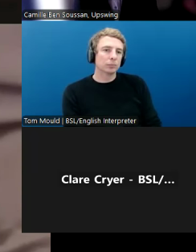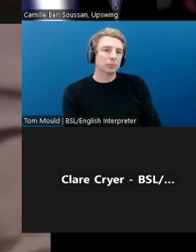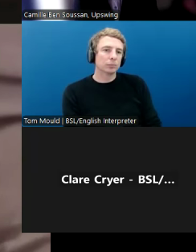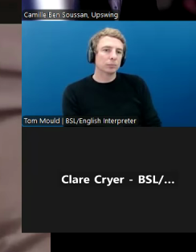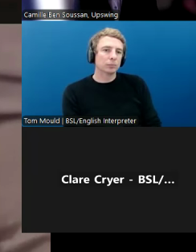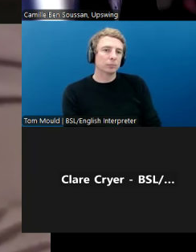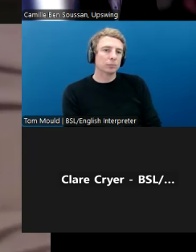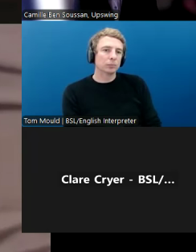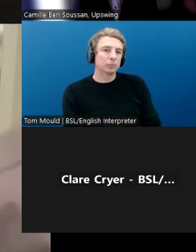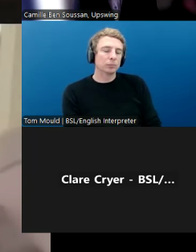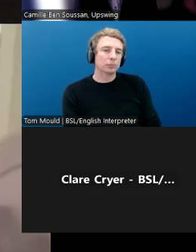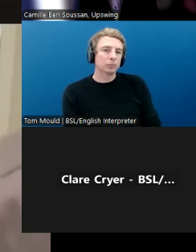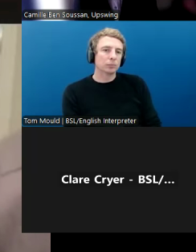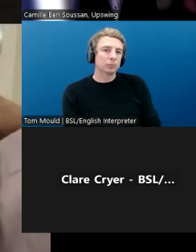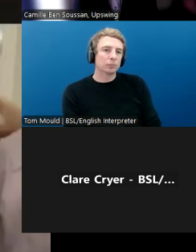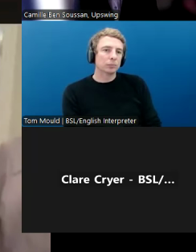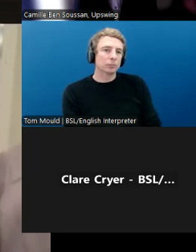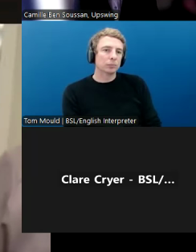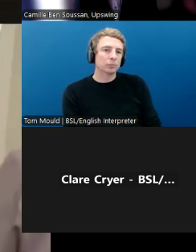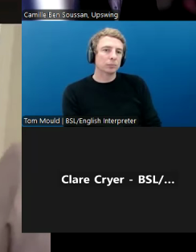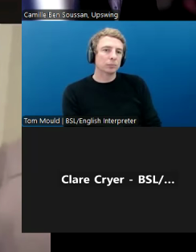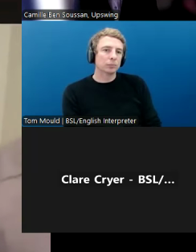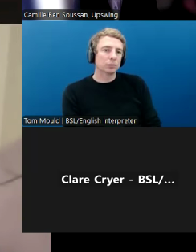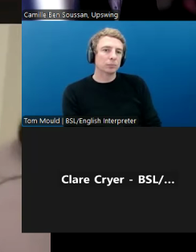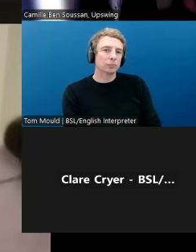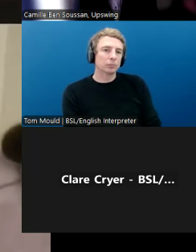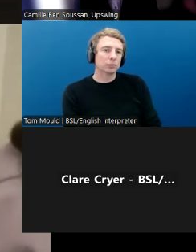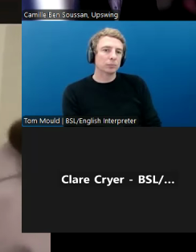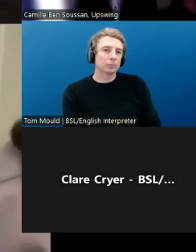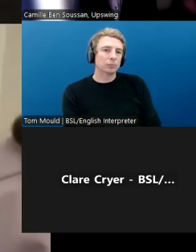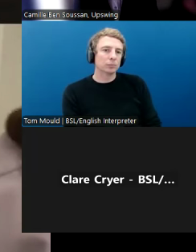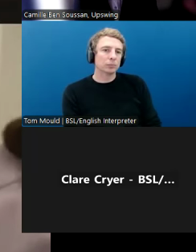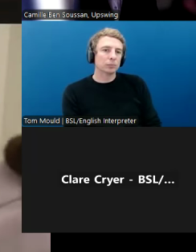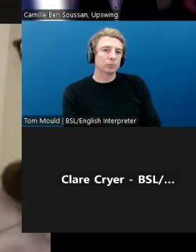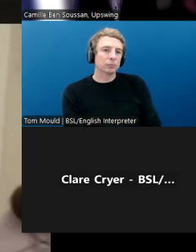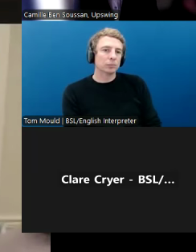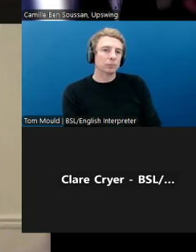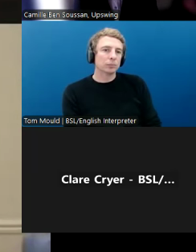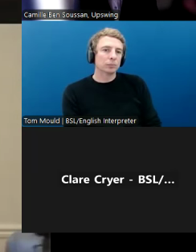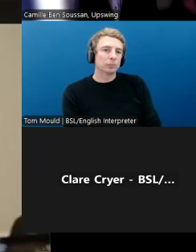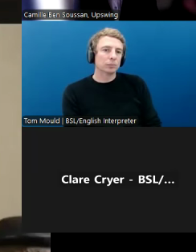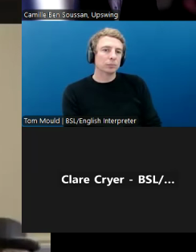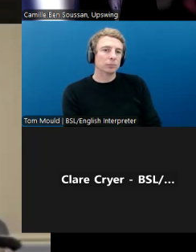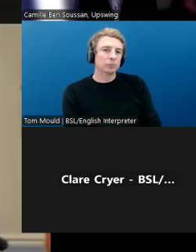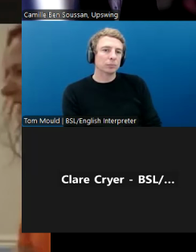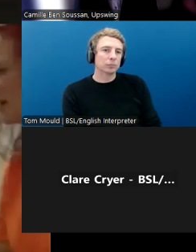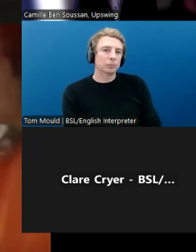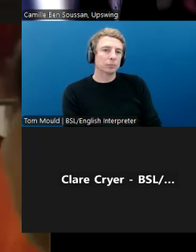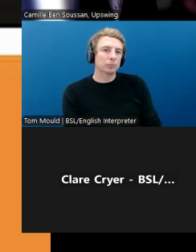communication. At its core, homemade circus unites people through shared experiences and